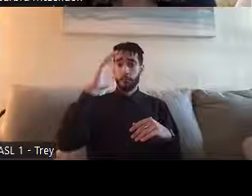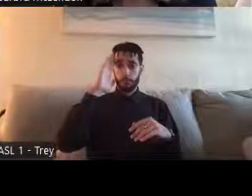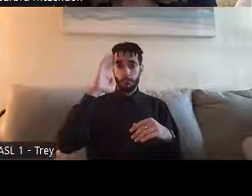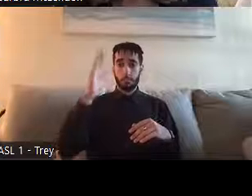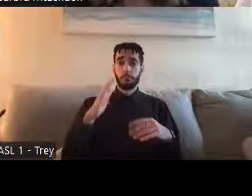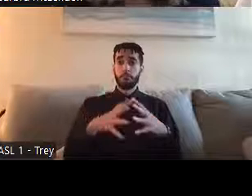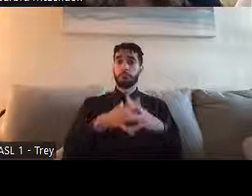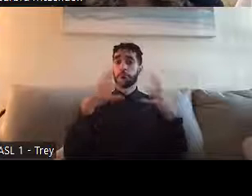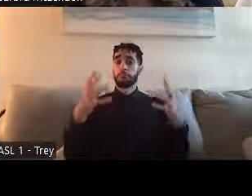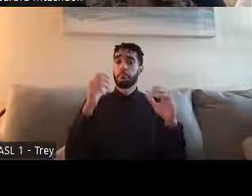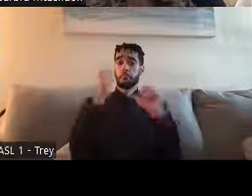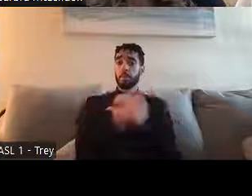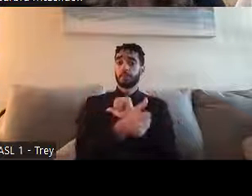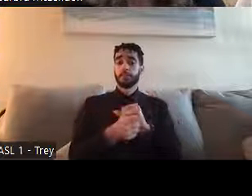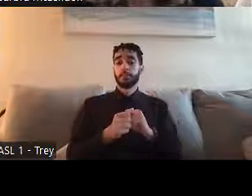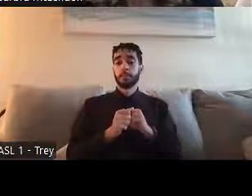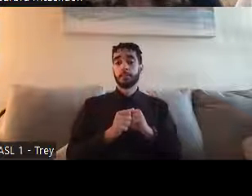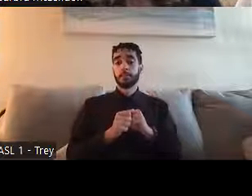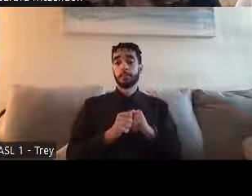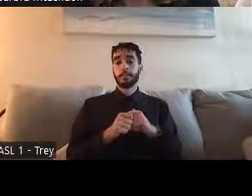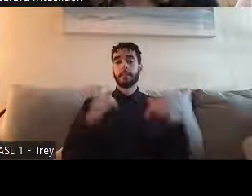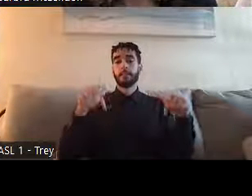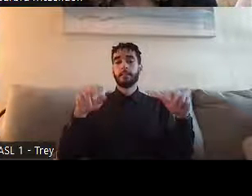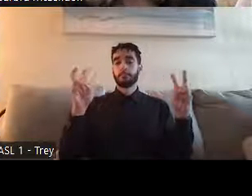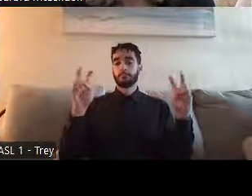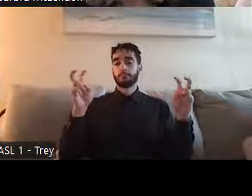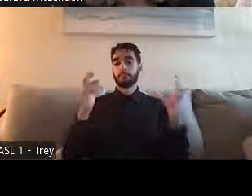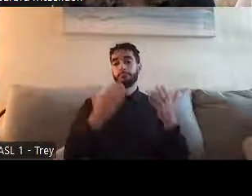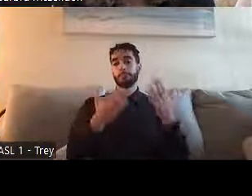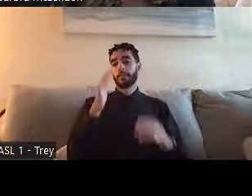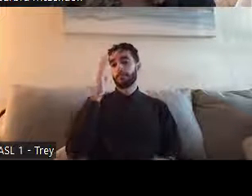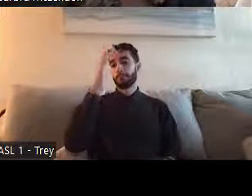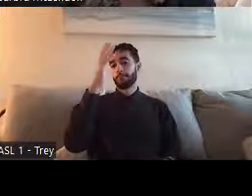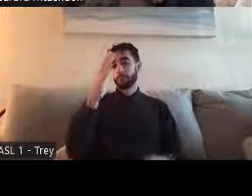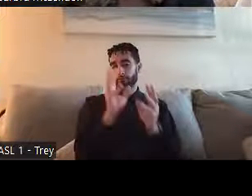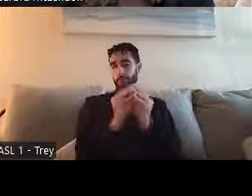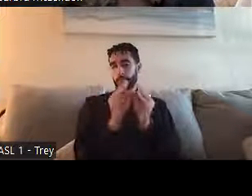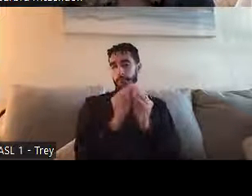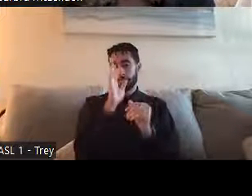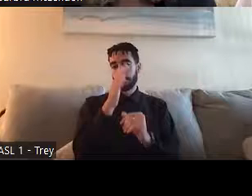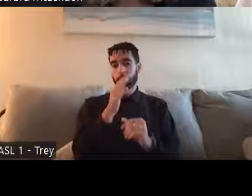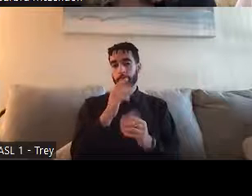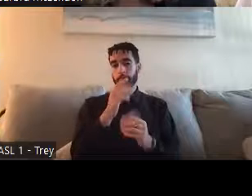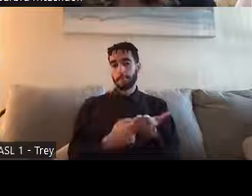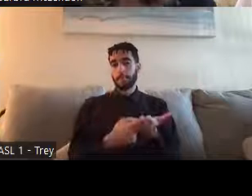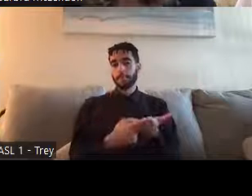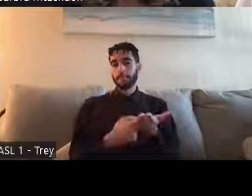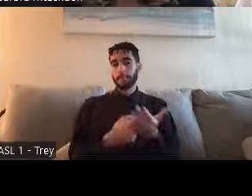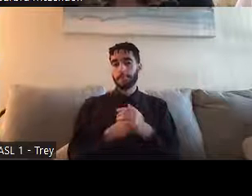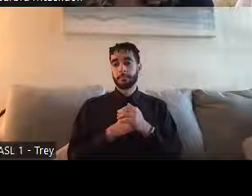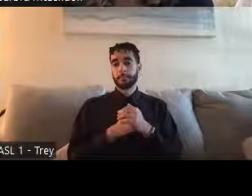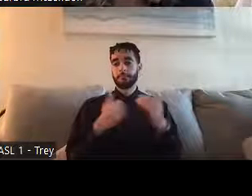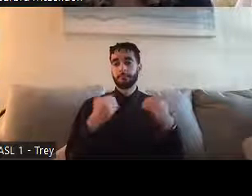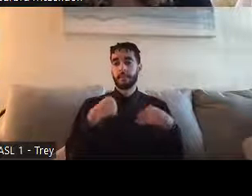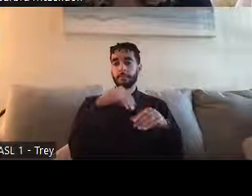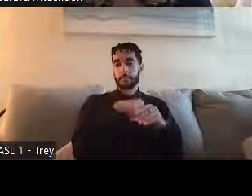And actually, this is a topic maybe for a future meeting, because we've had internal